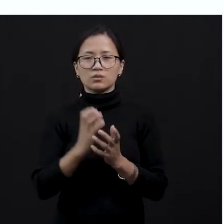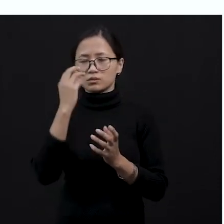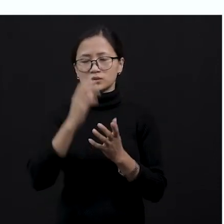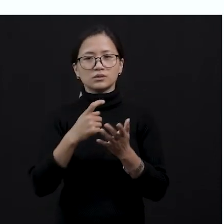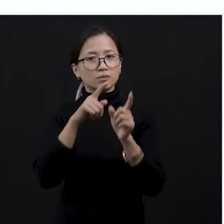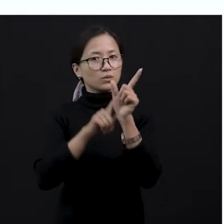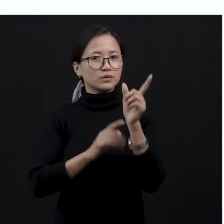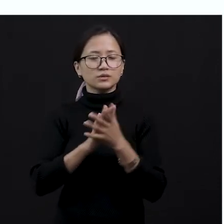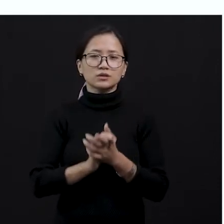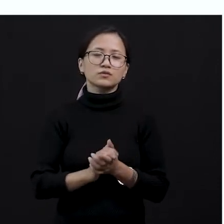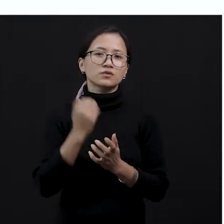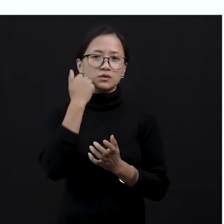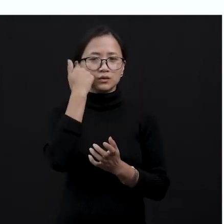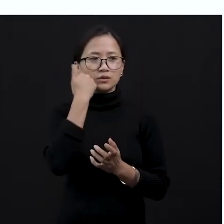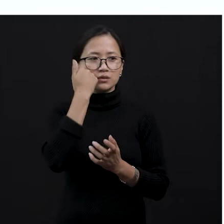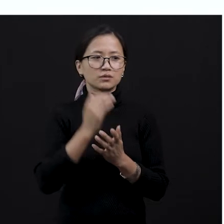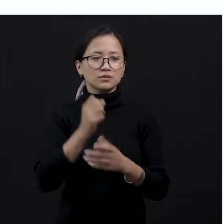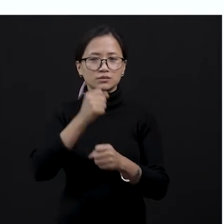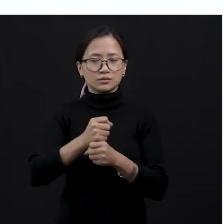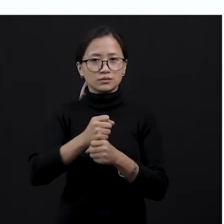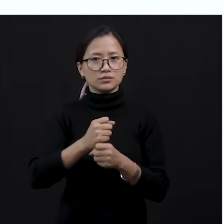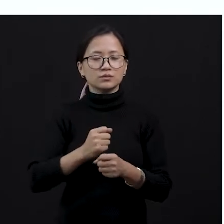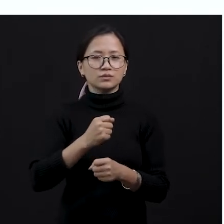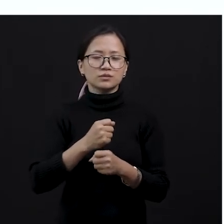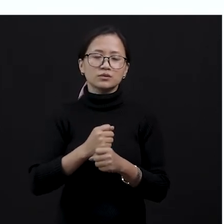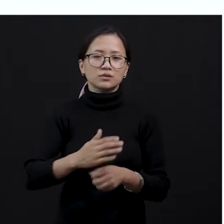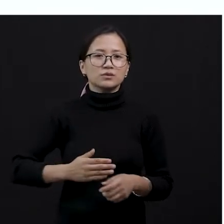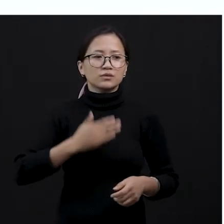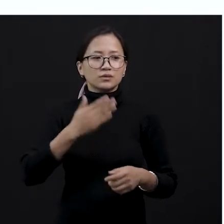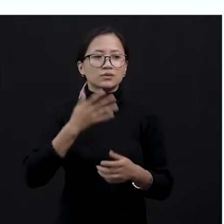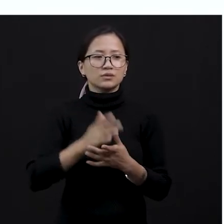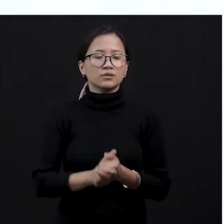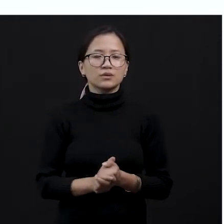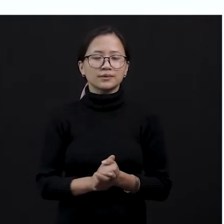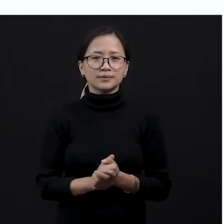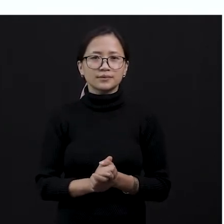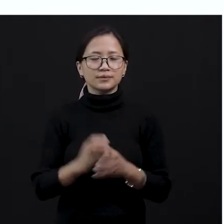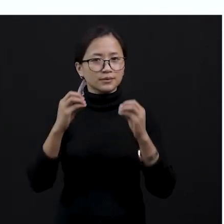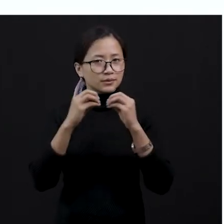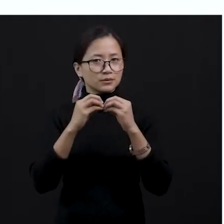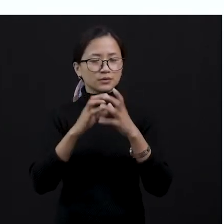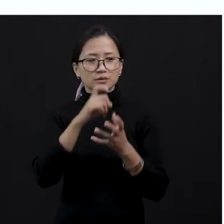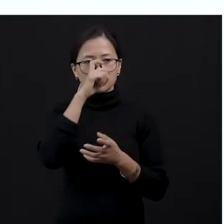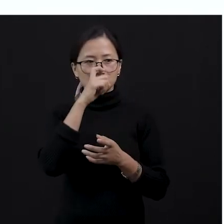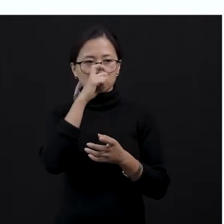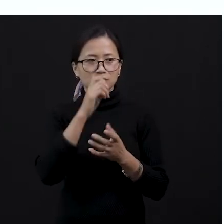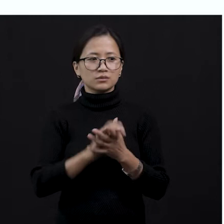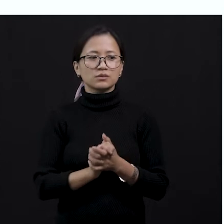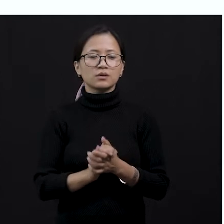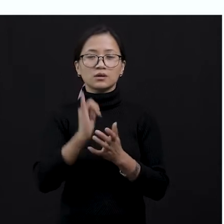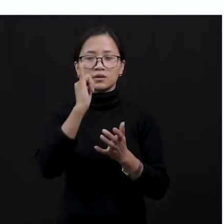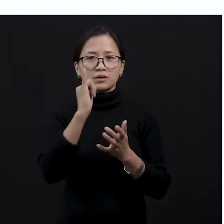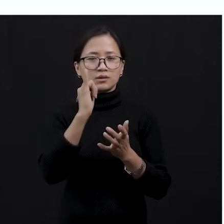yellow. Green stands for G stands for green. B for